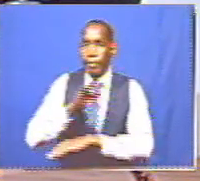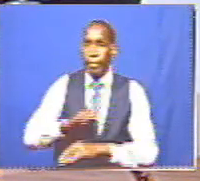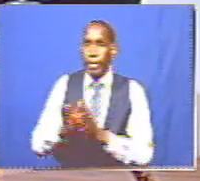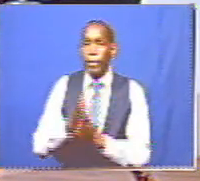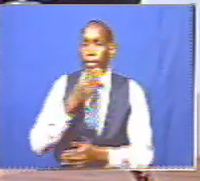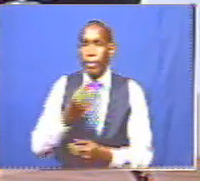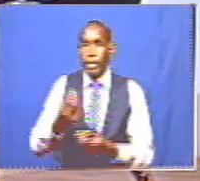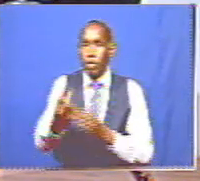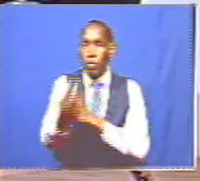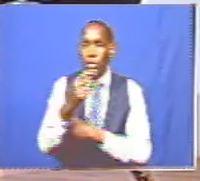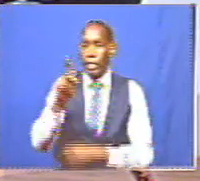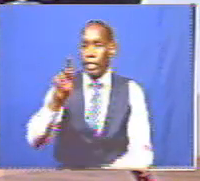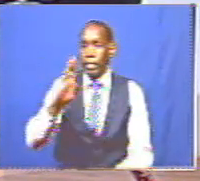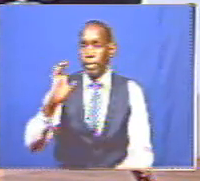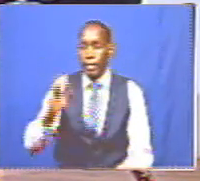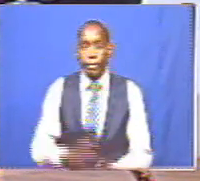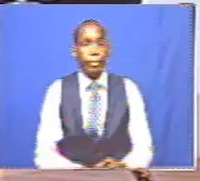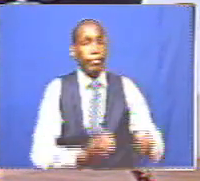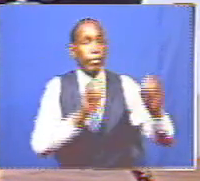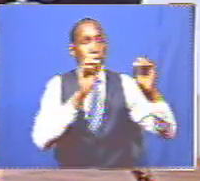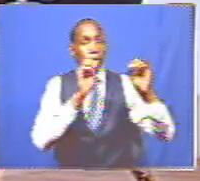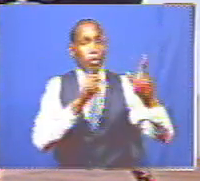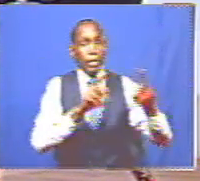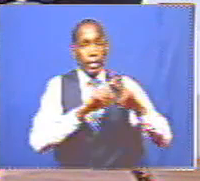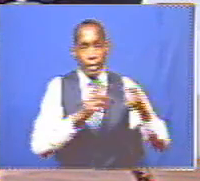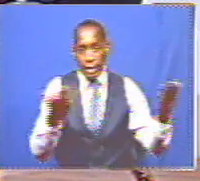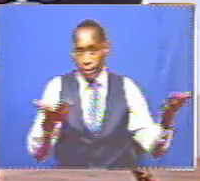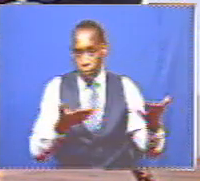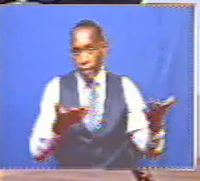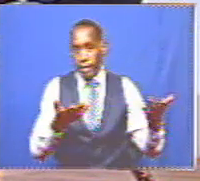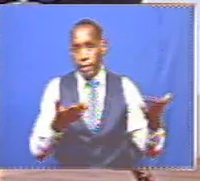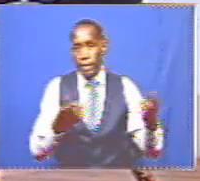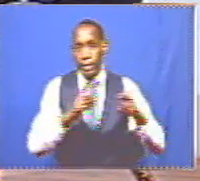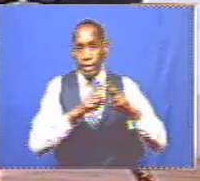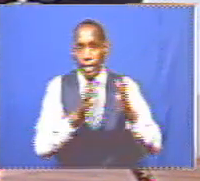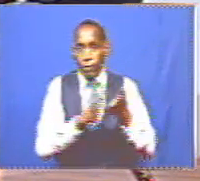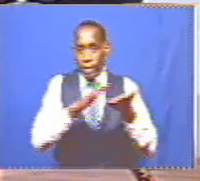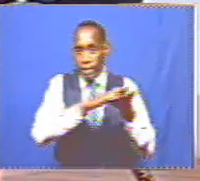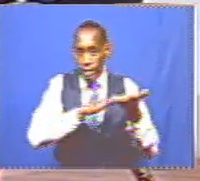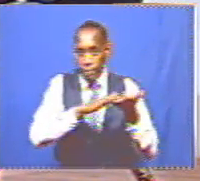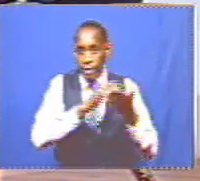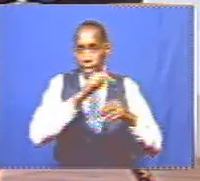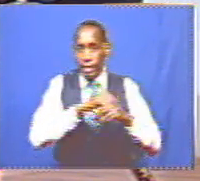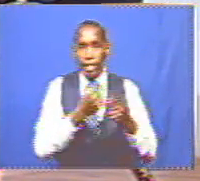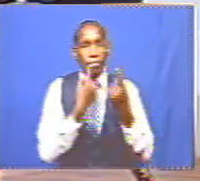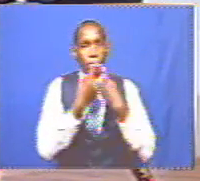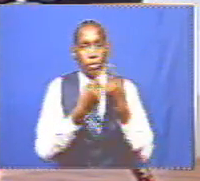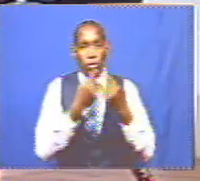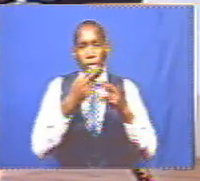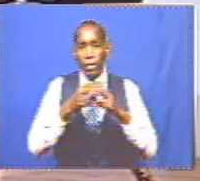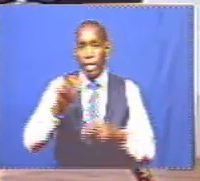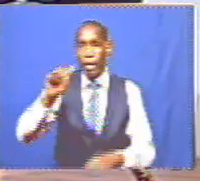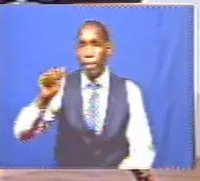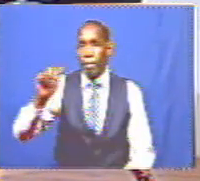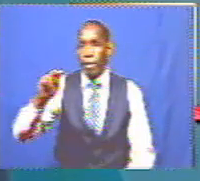watching us on KBC. All right. Where do we begin? Let's begin with the basics. When we talk about Anna Nyokabi, for those people watching